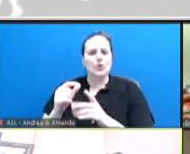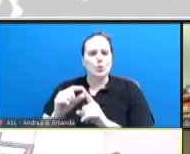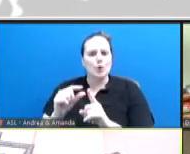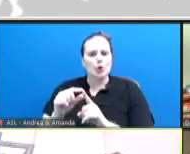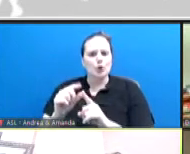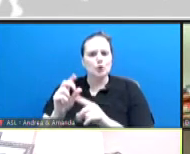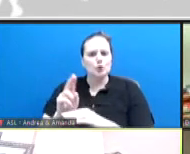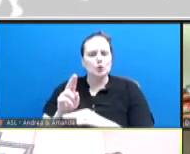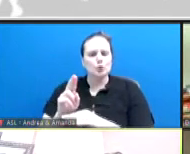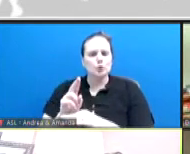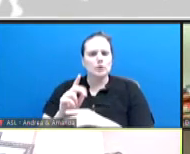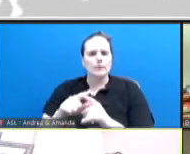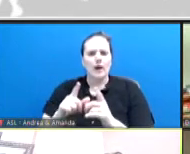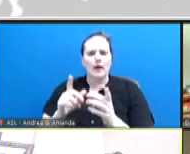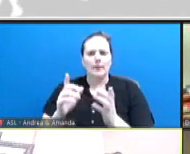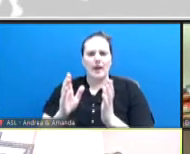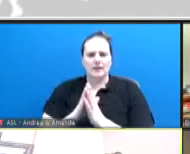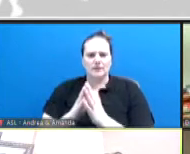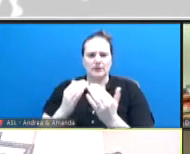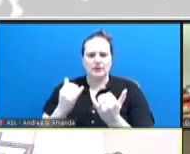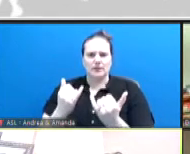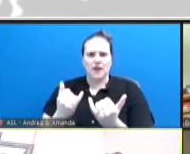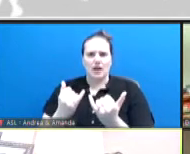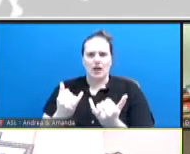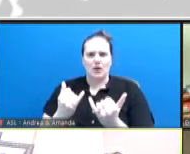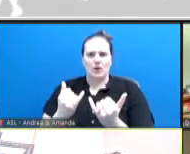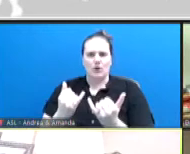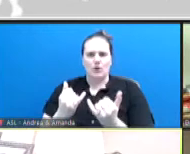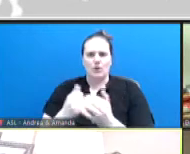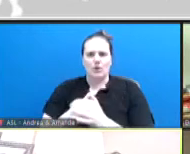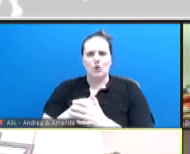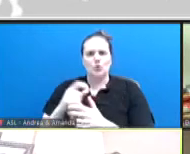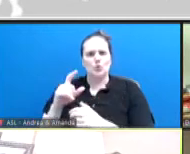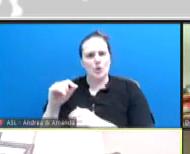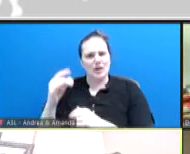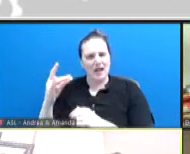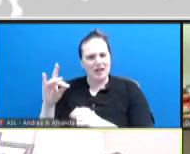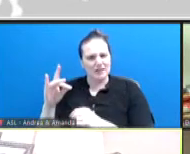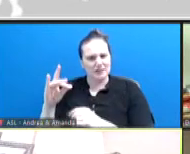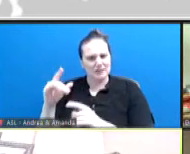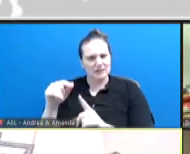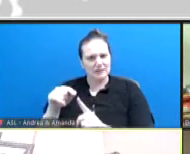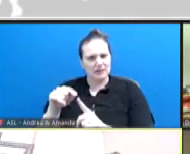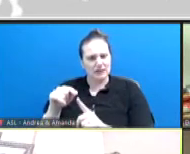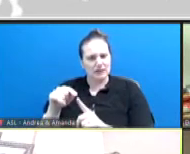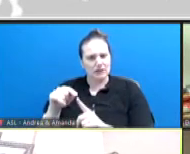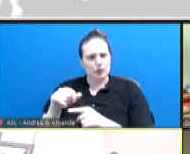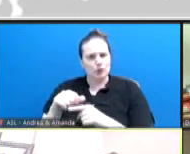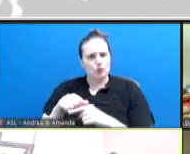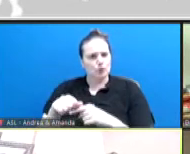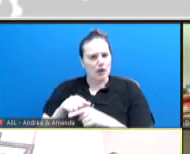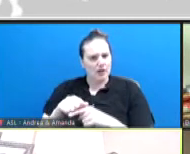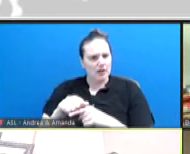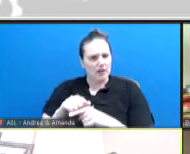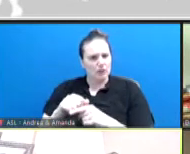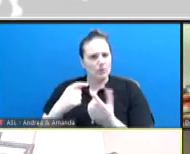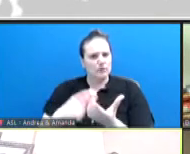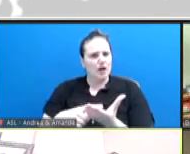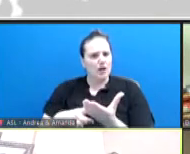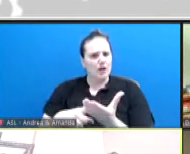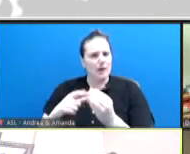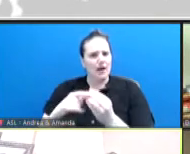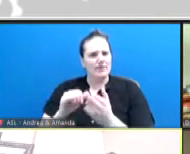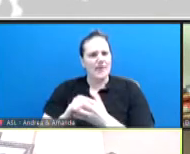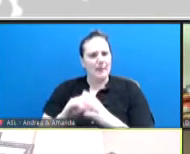what I'm asking right now is about the 2018 training that we're going to talk about, those